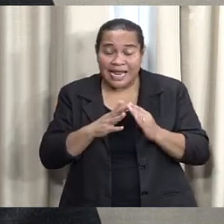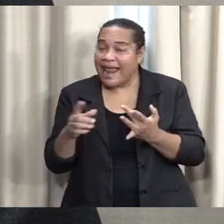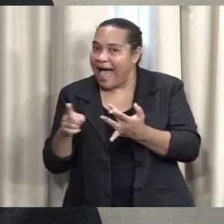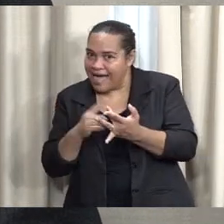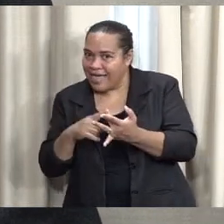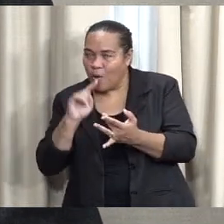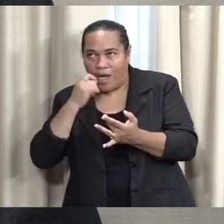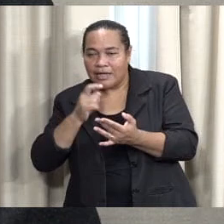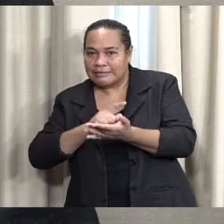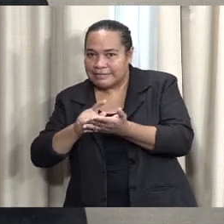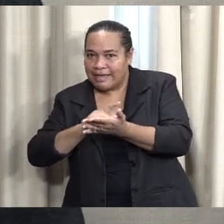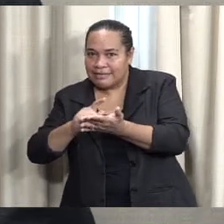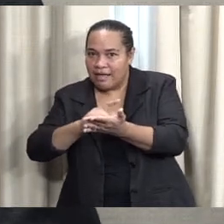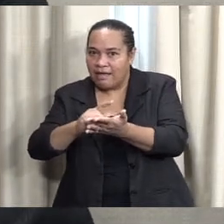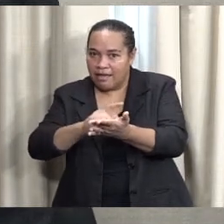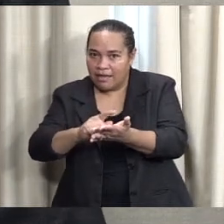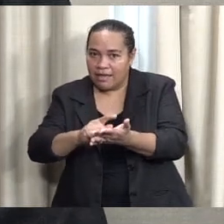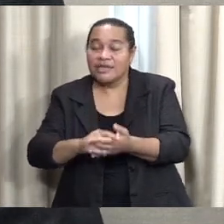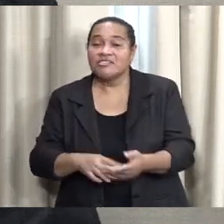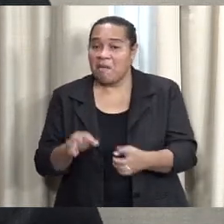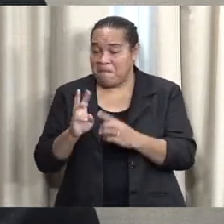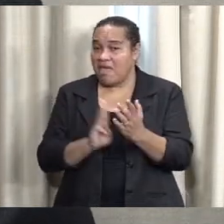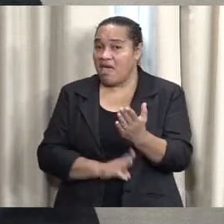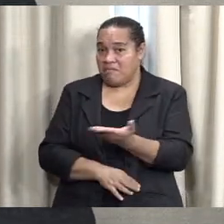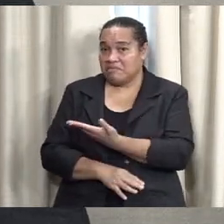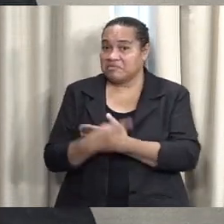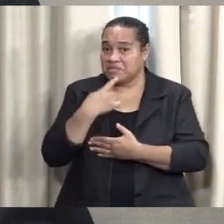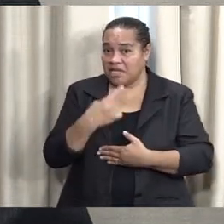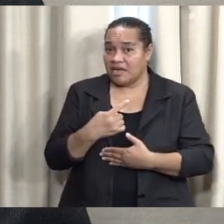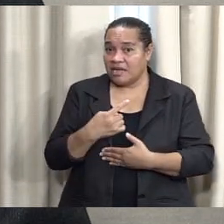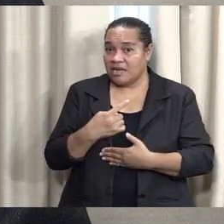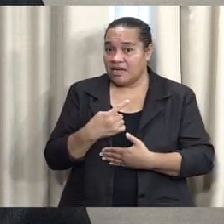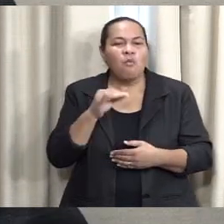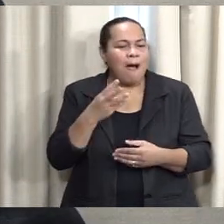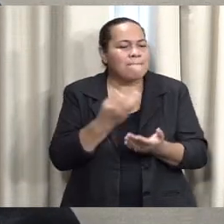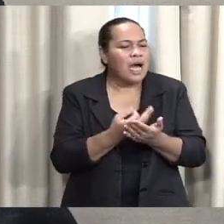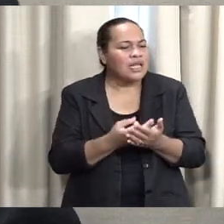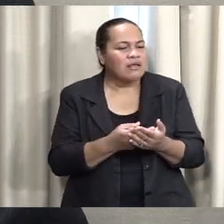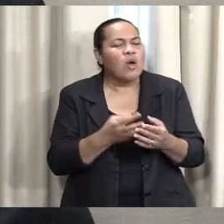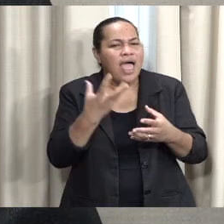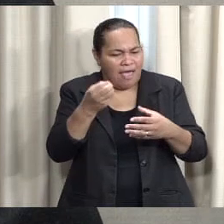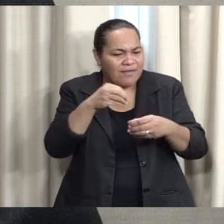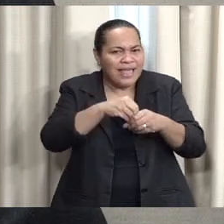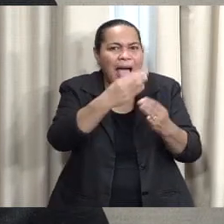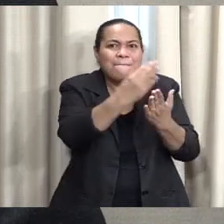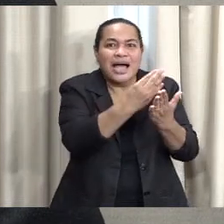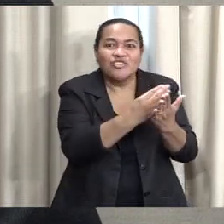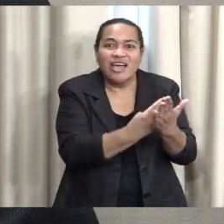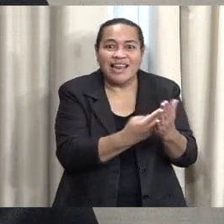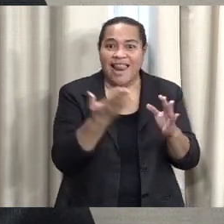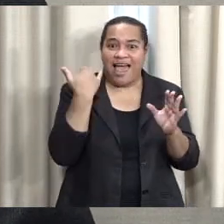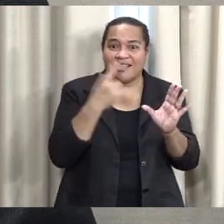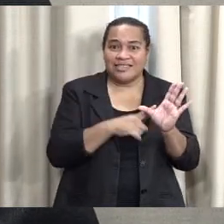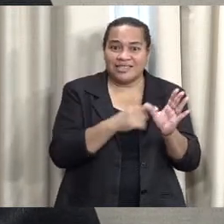initiatives will come from, as Prime Minister rightly said, from deployment of funds from within the existing budget.